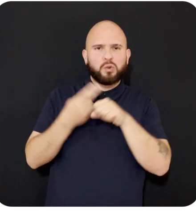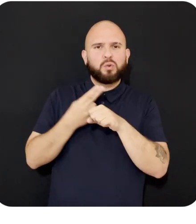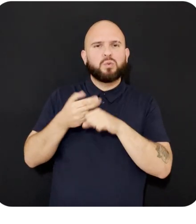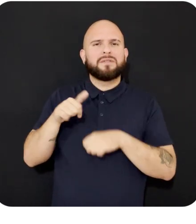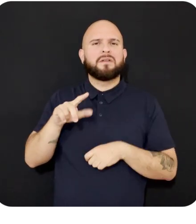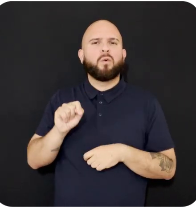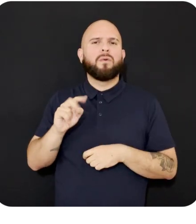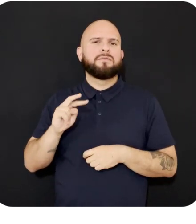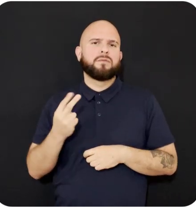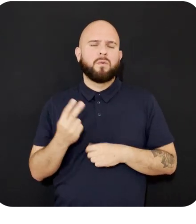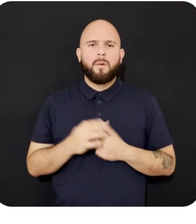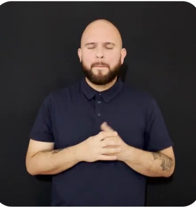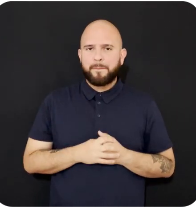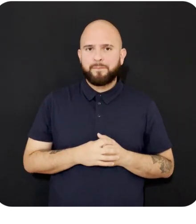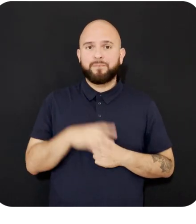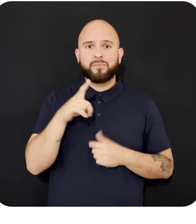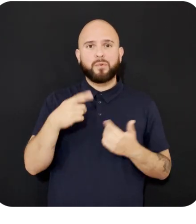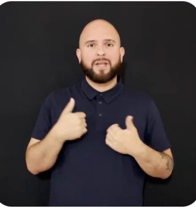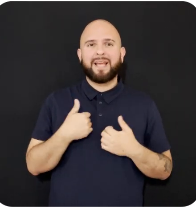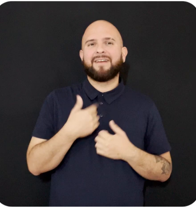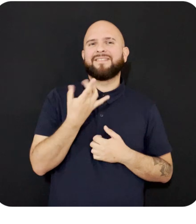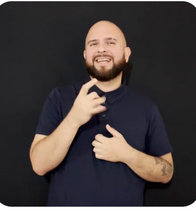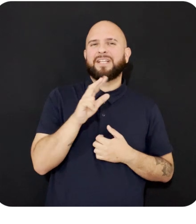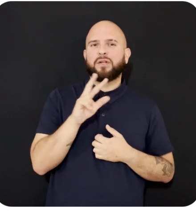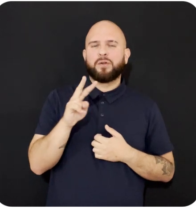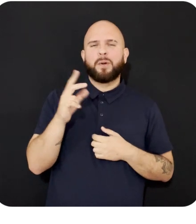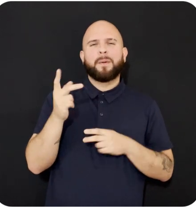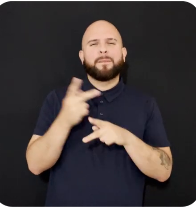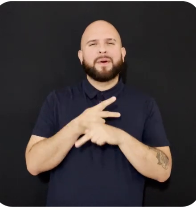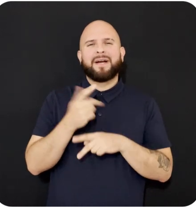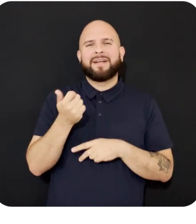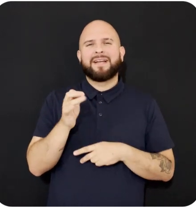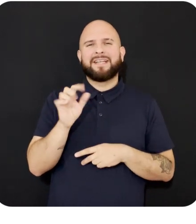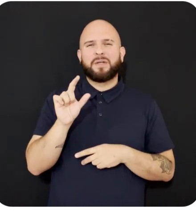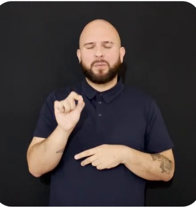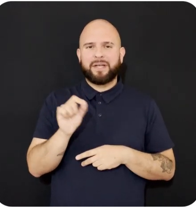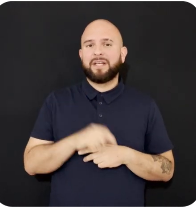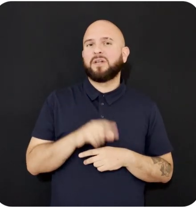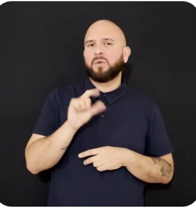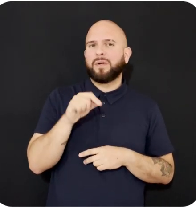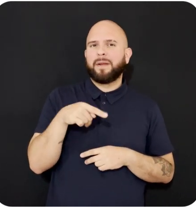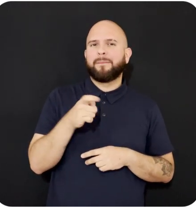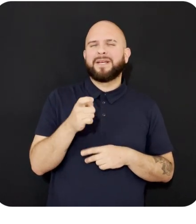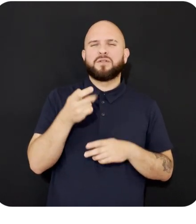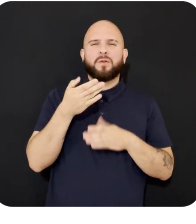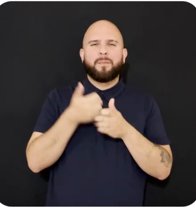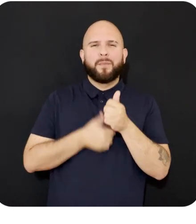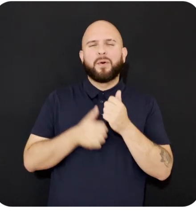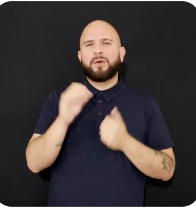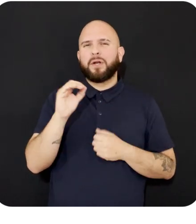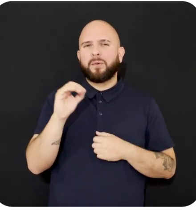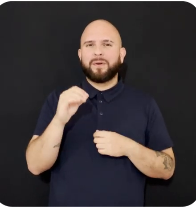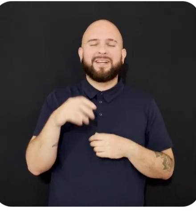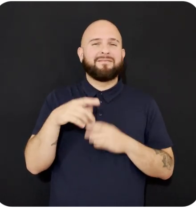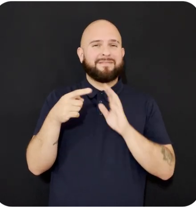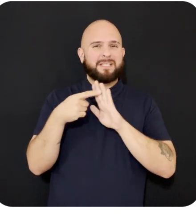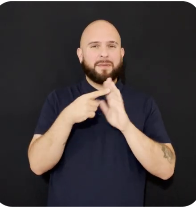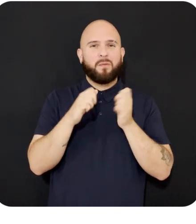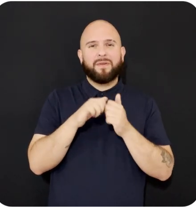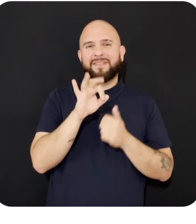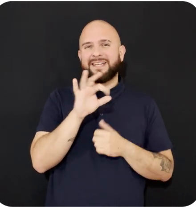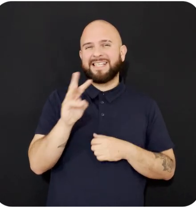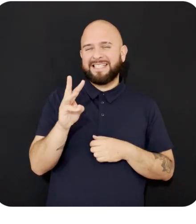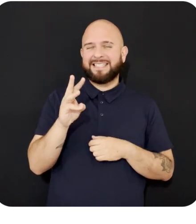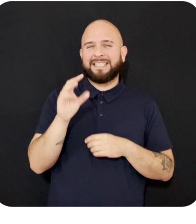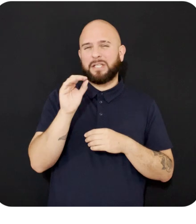stack as the Quest 2. You've got an 1832 by 1920, 20 pixels per degree display with a